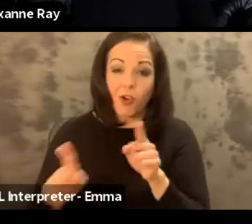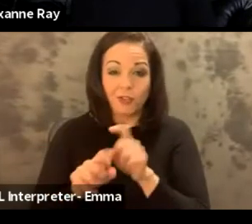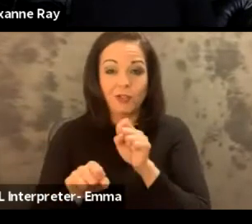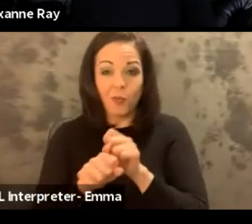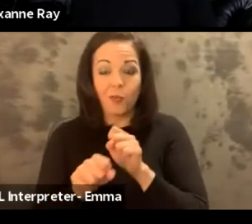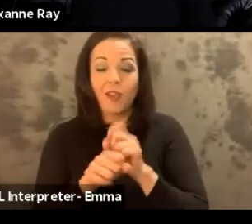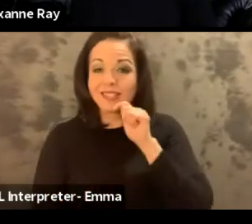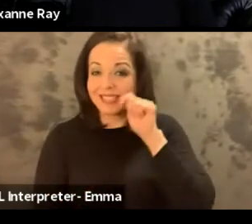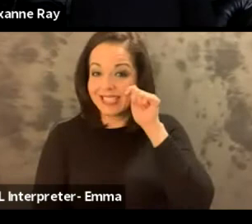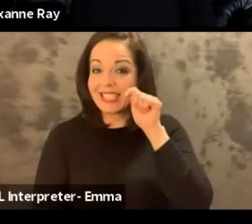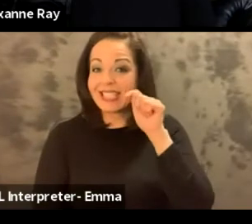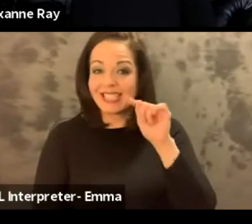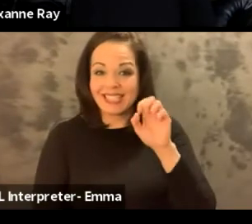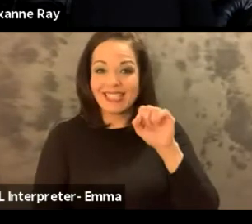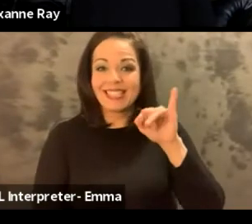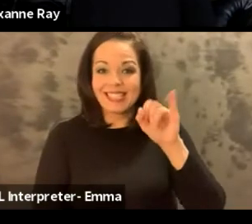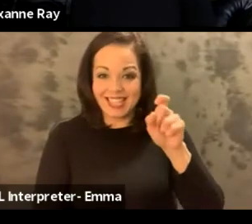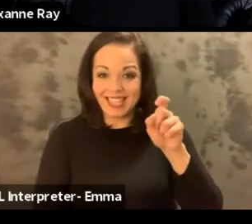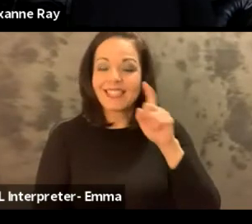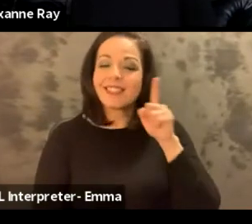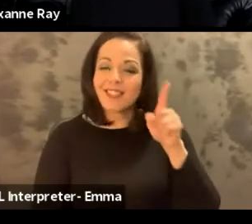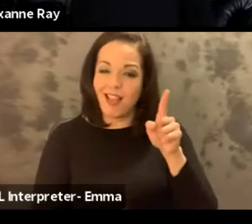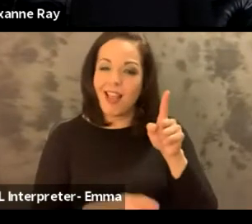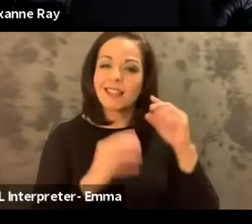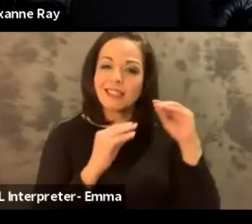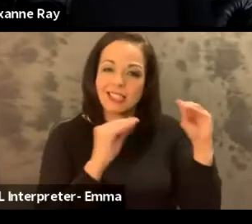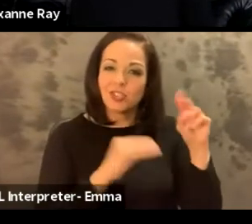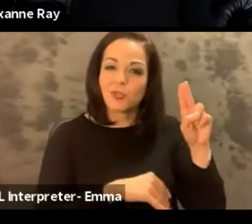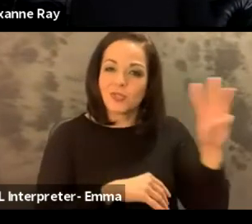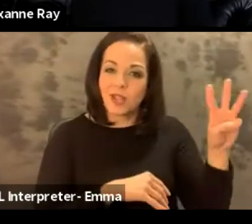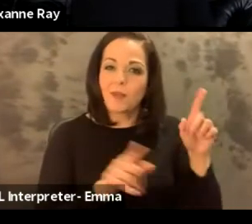done some mentoring there, and I teach at UW too.